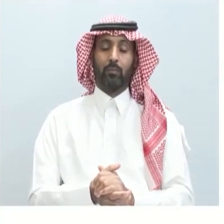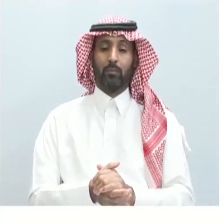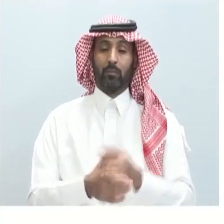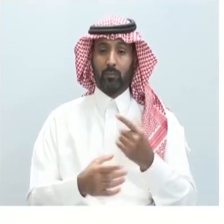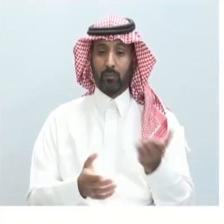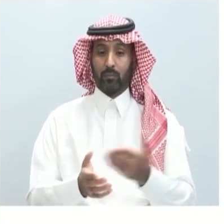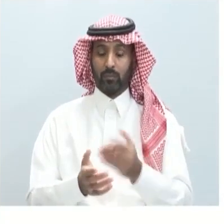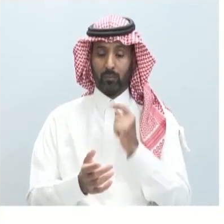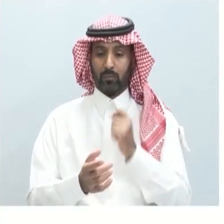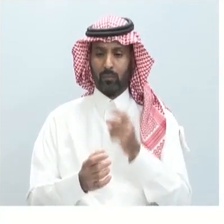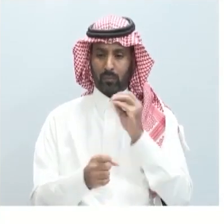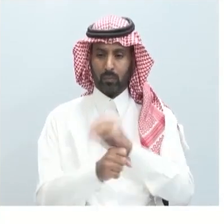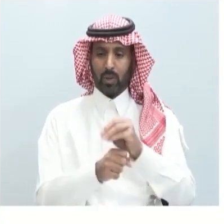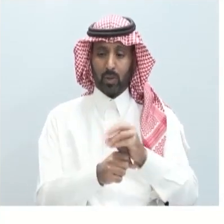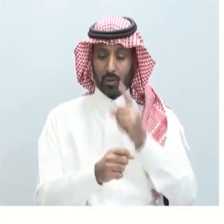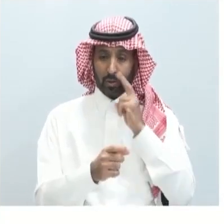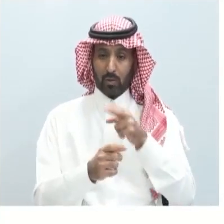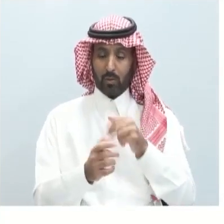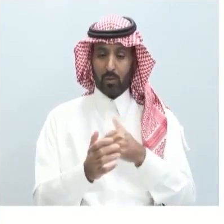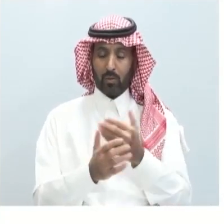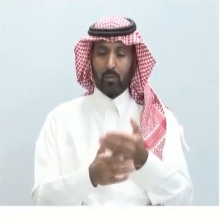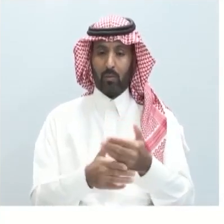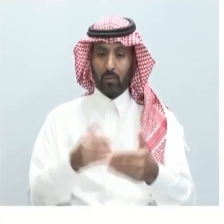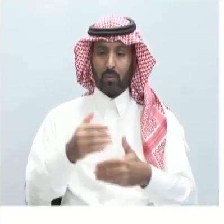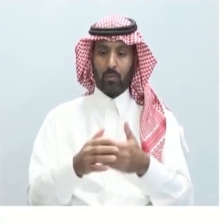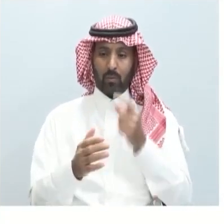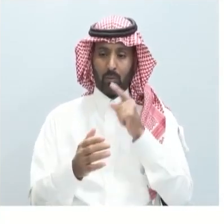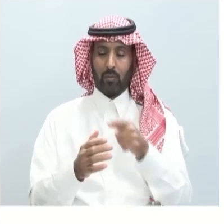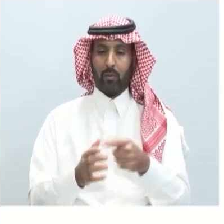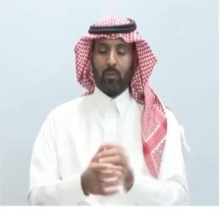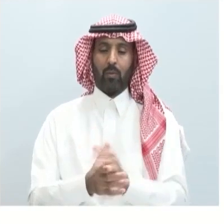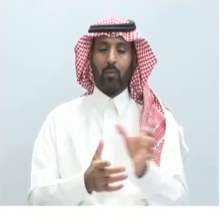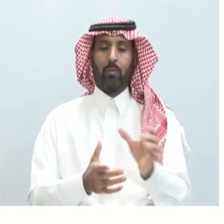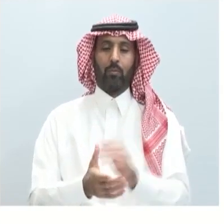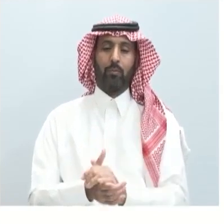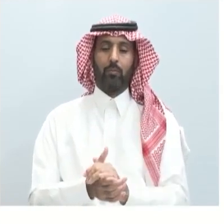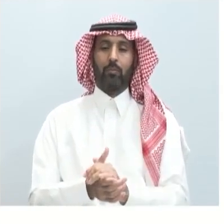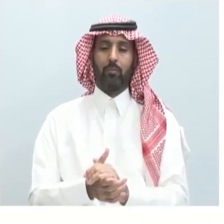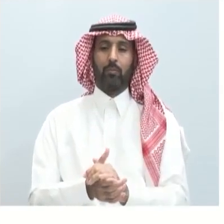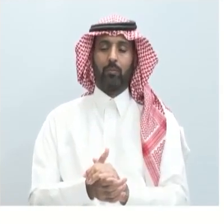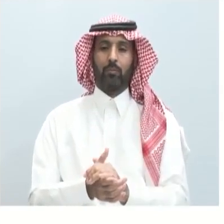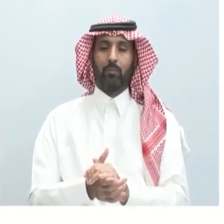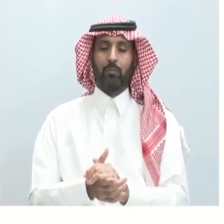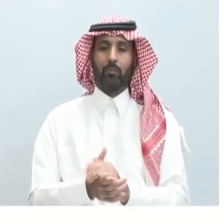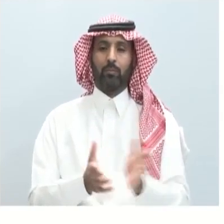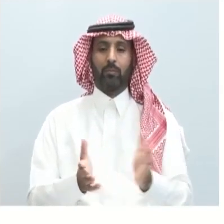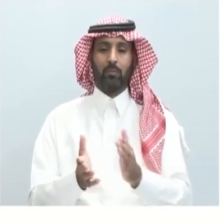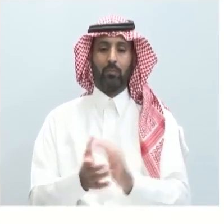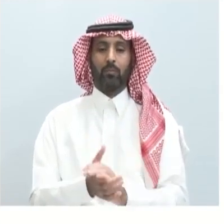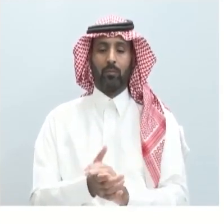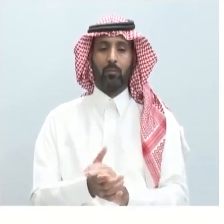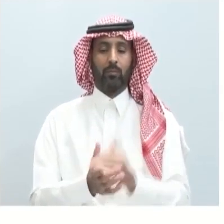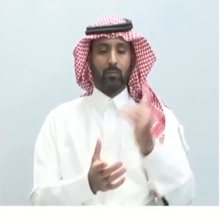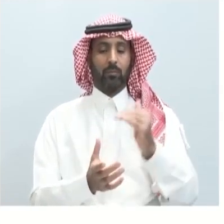time, thought and attention to developing the right attitudes and values for the children. Of